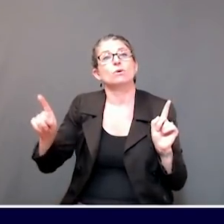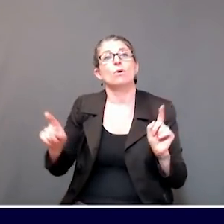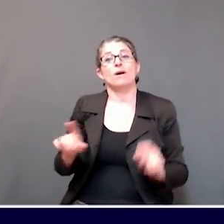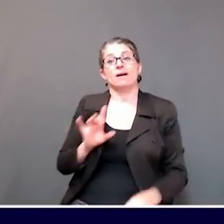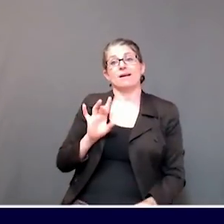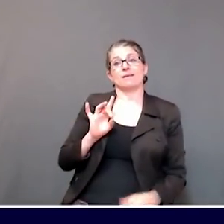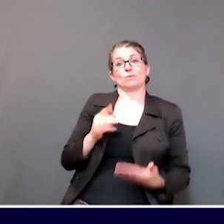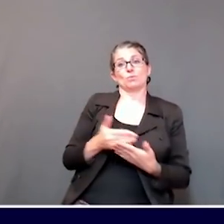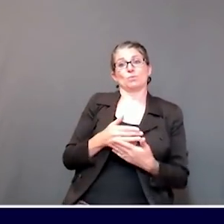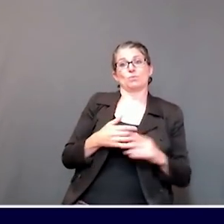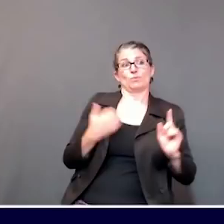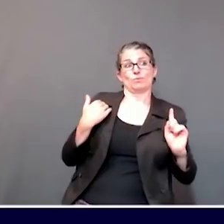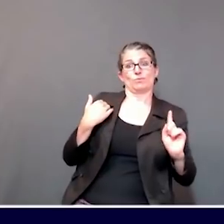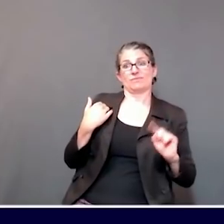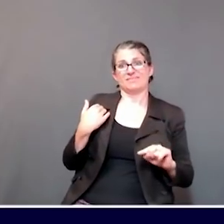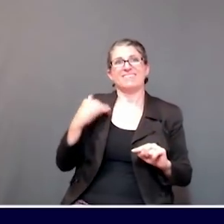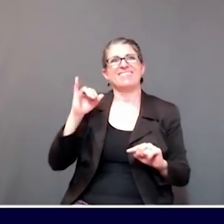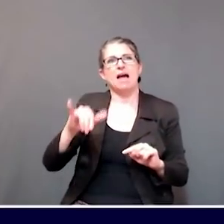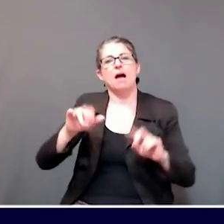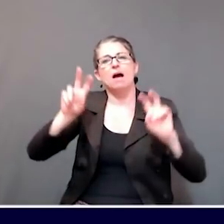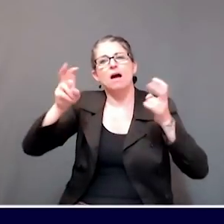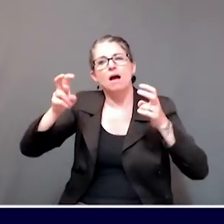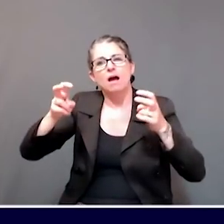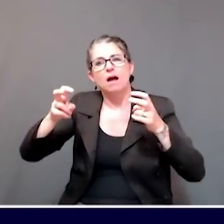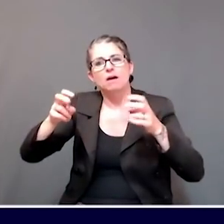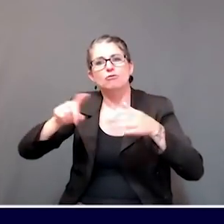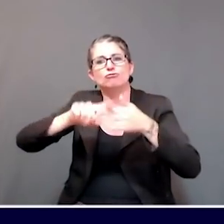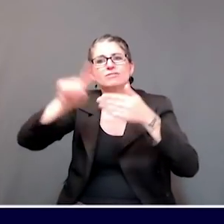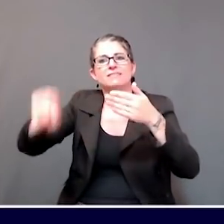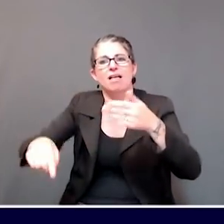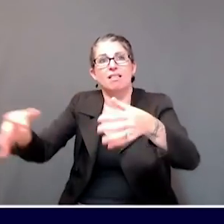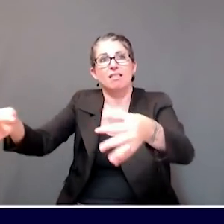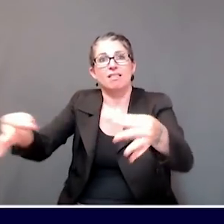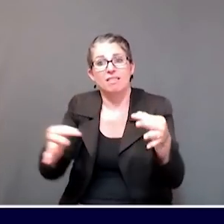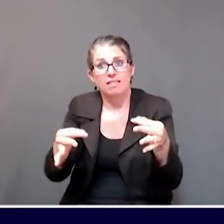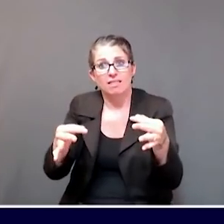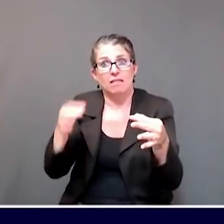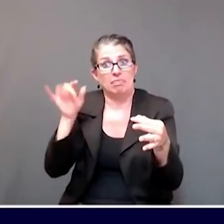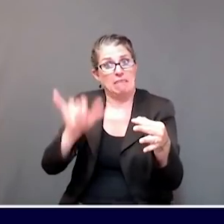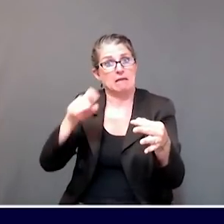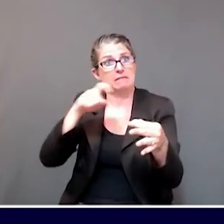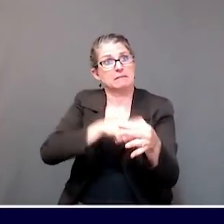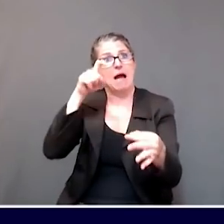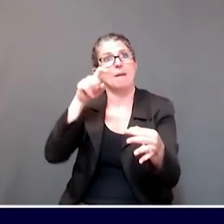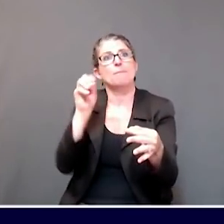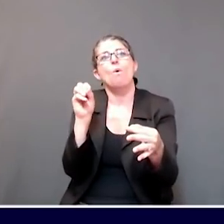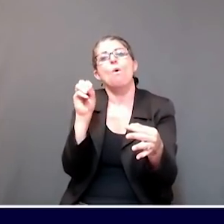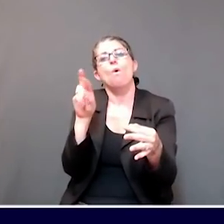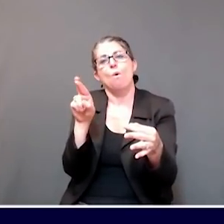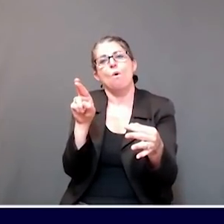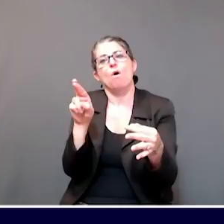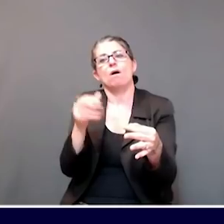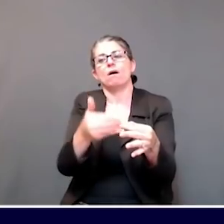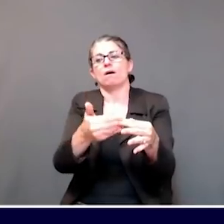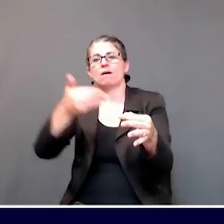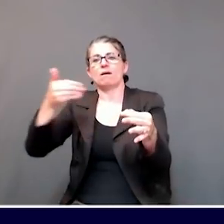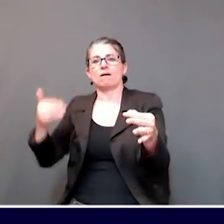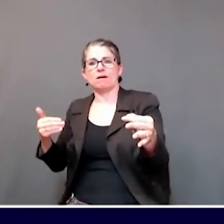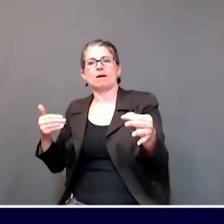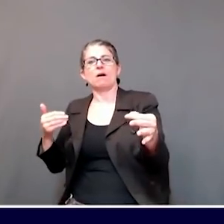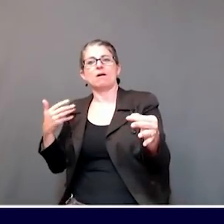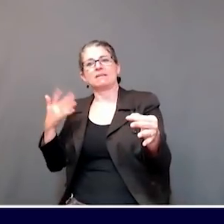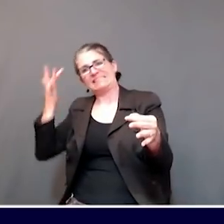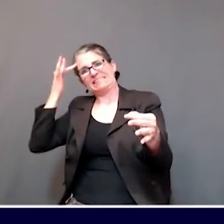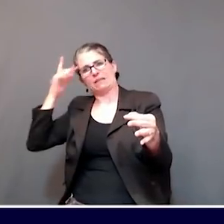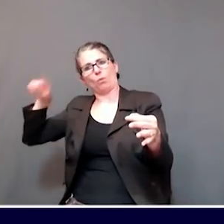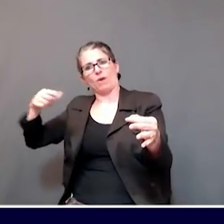made or when the individual first started showing symptoms. So that accounts for the difference that you're seeing. Now, in terms of which one to